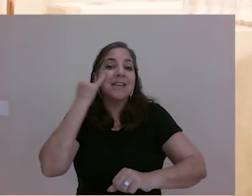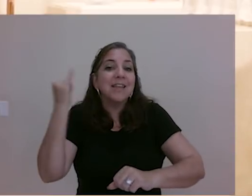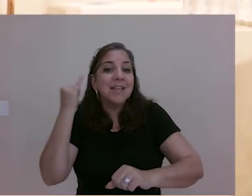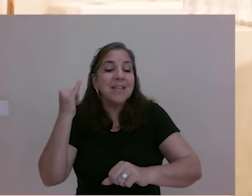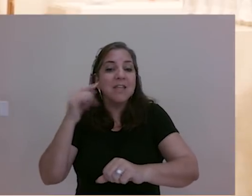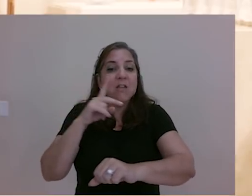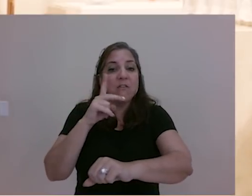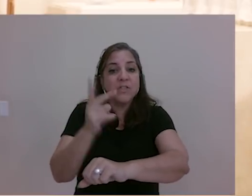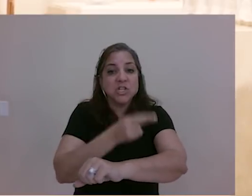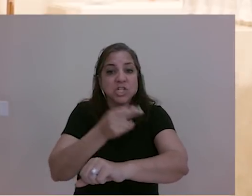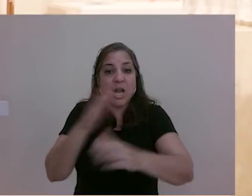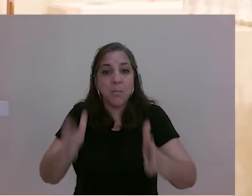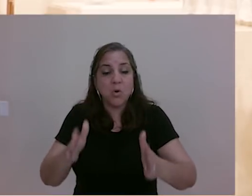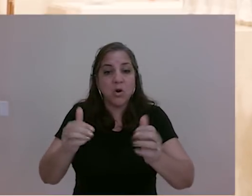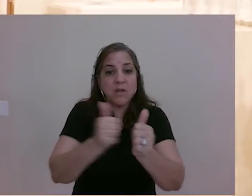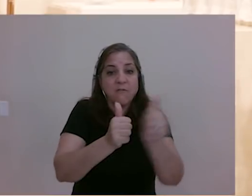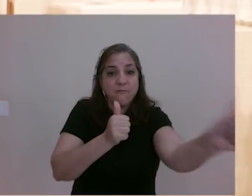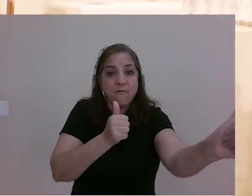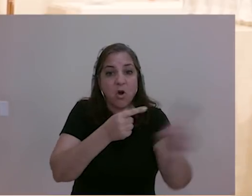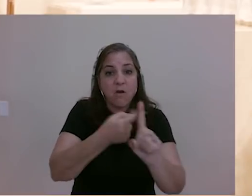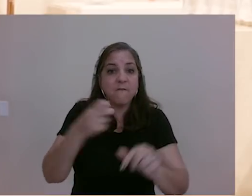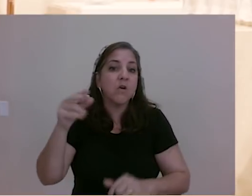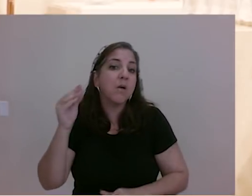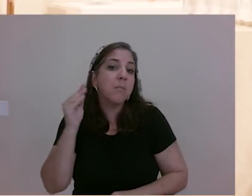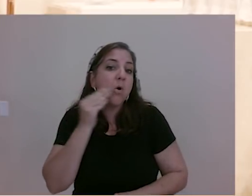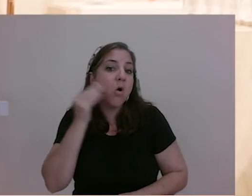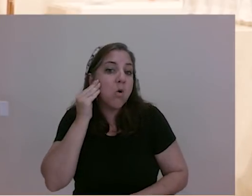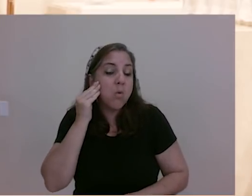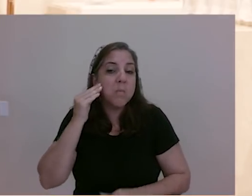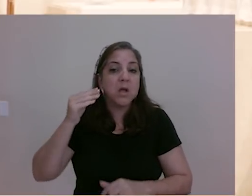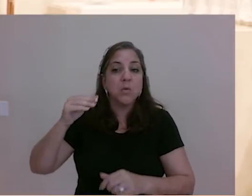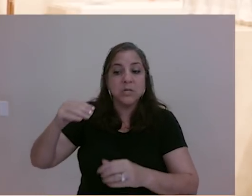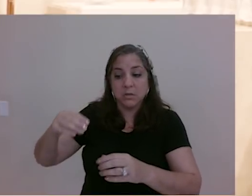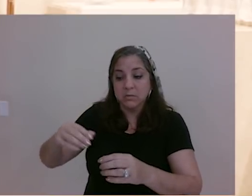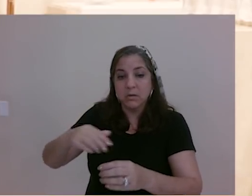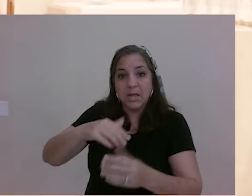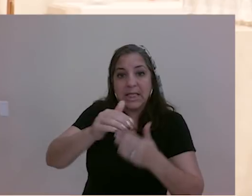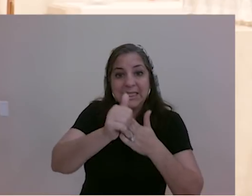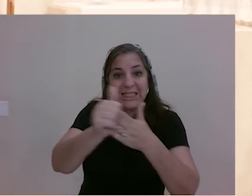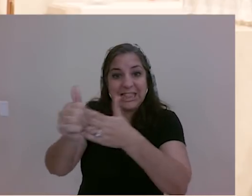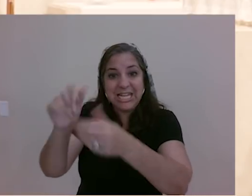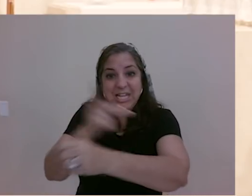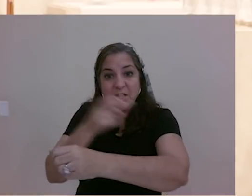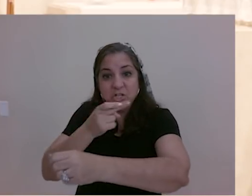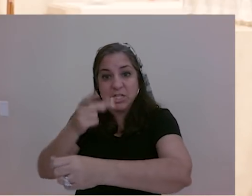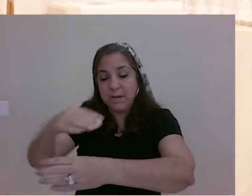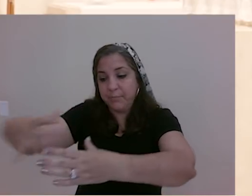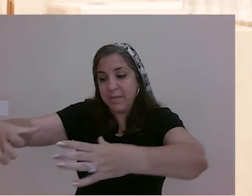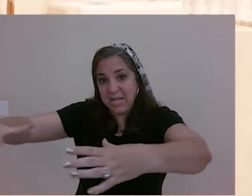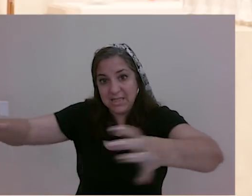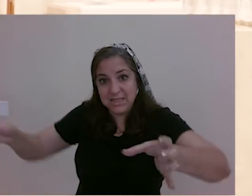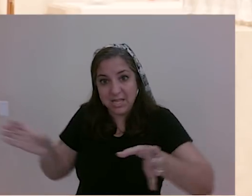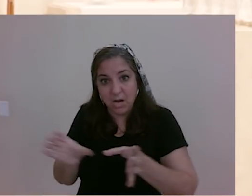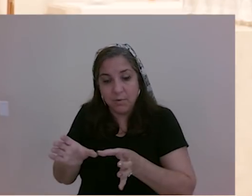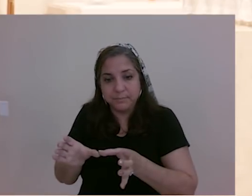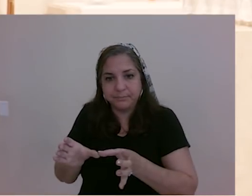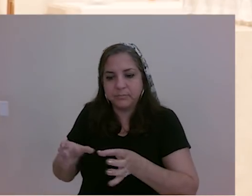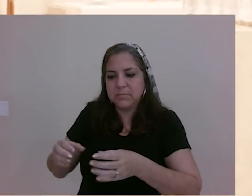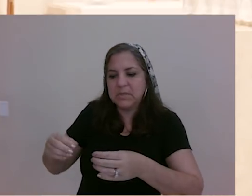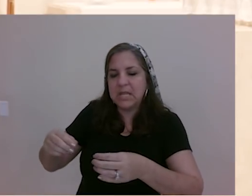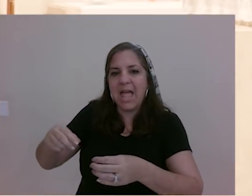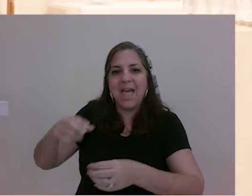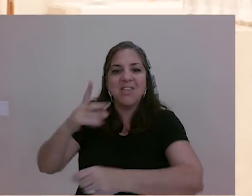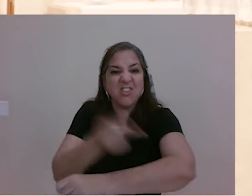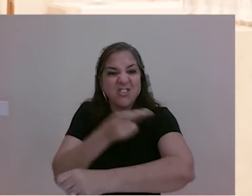the corral, and the shepherd would lay down and sleep right there. The shepherd becomes the gate. The shepherd protects the sheep from the